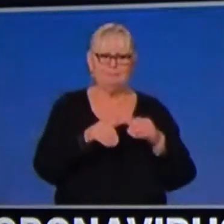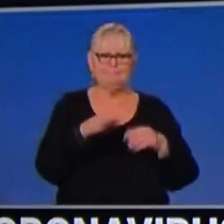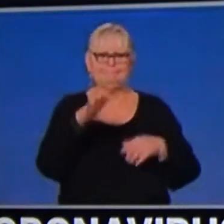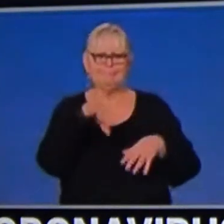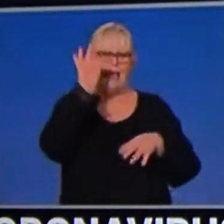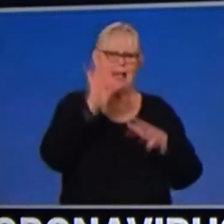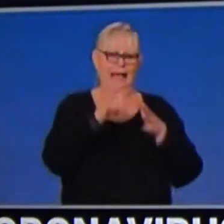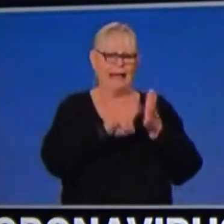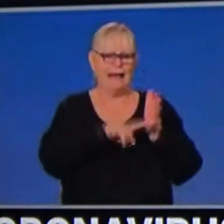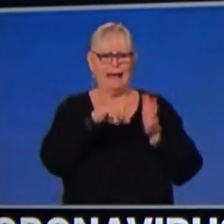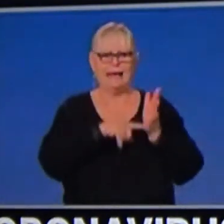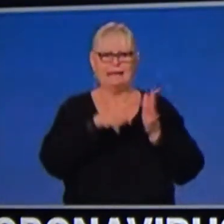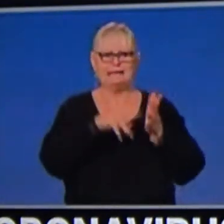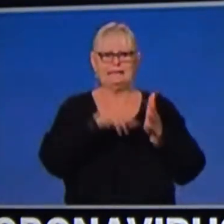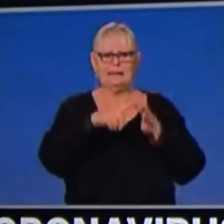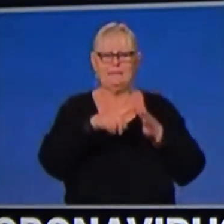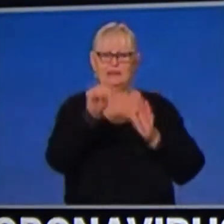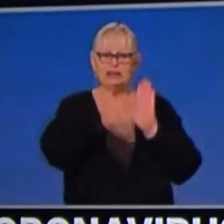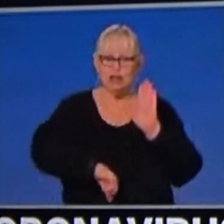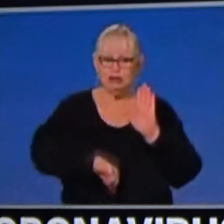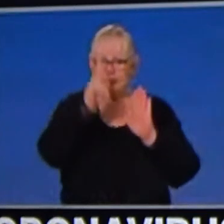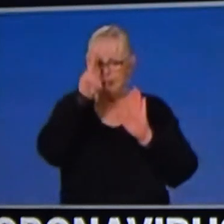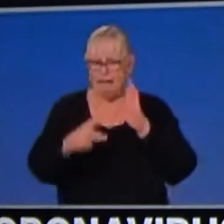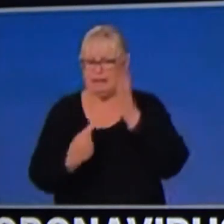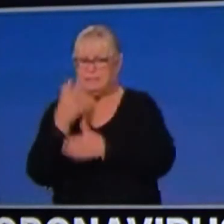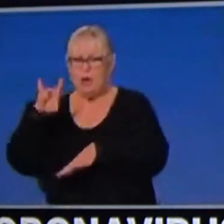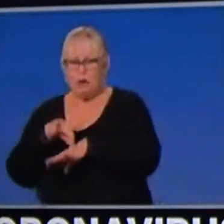some immediate return in that area, which